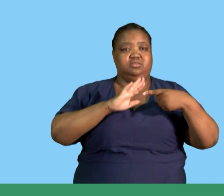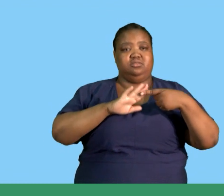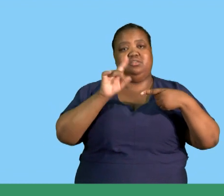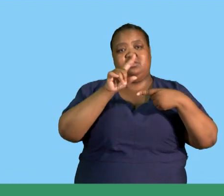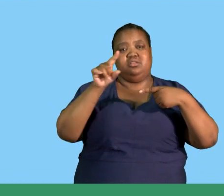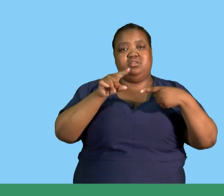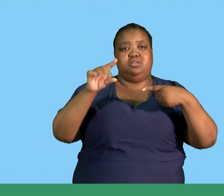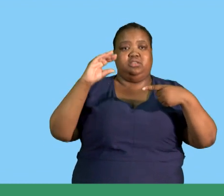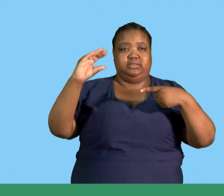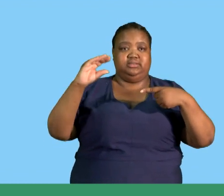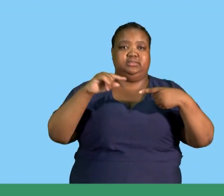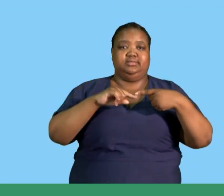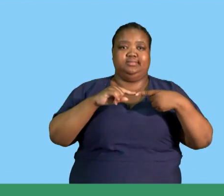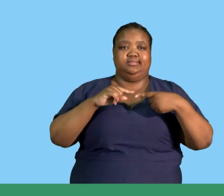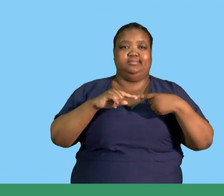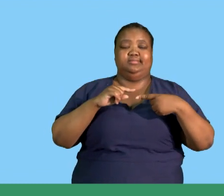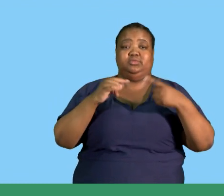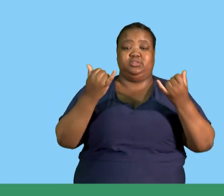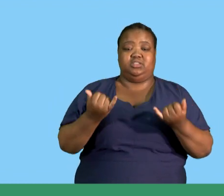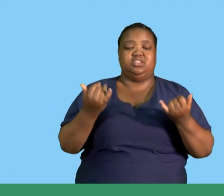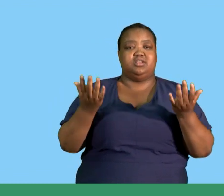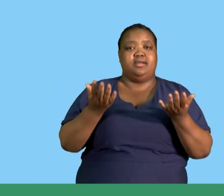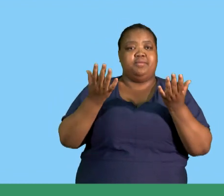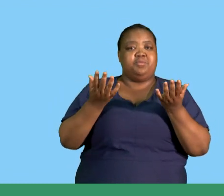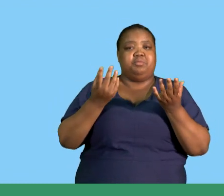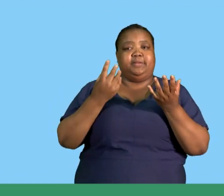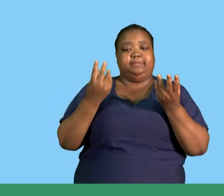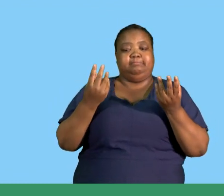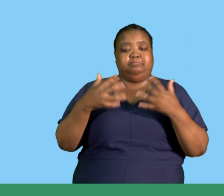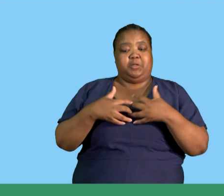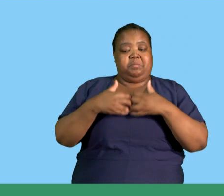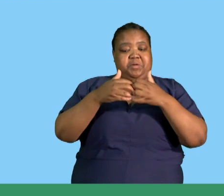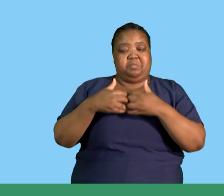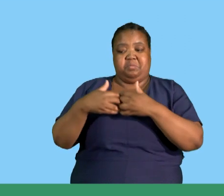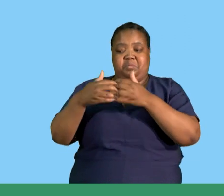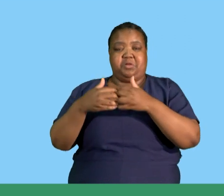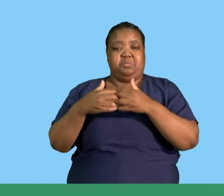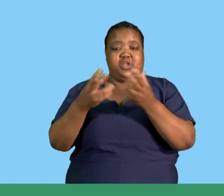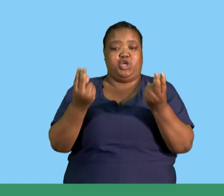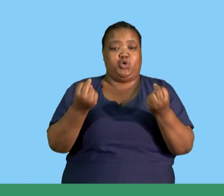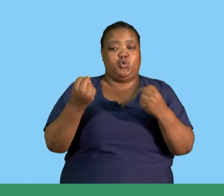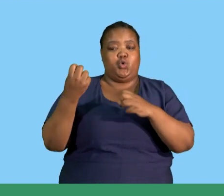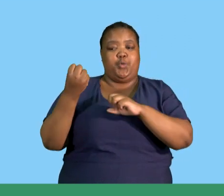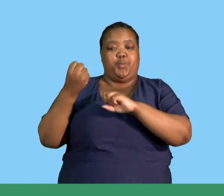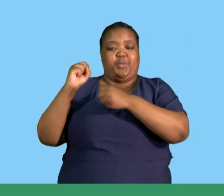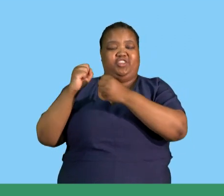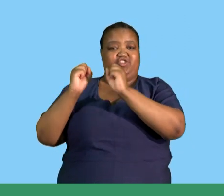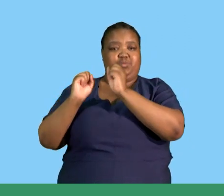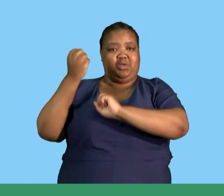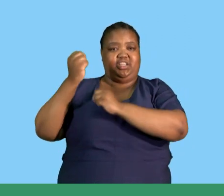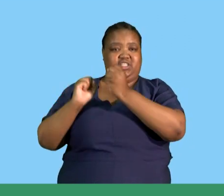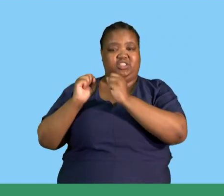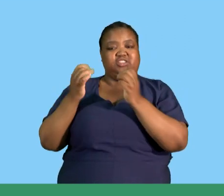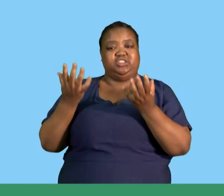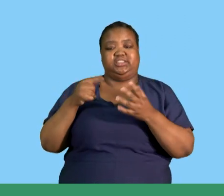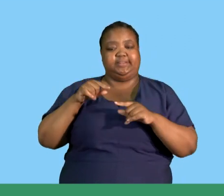ZC is unable to keep abreast with the latest innovation in new machinery. So now